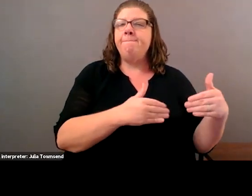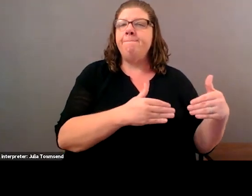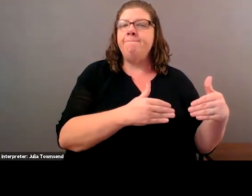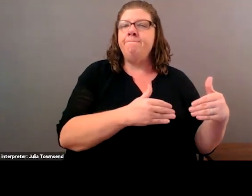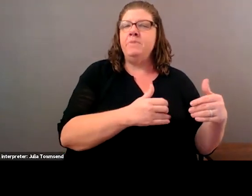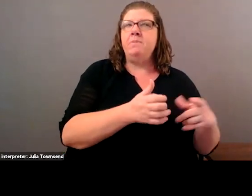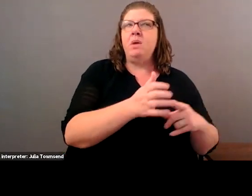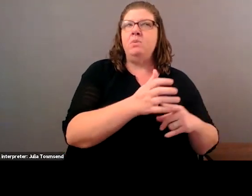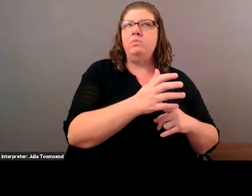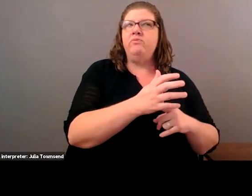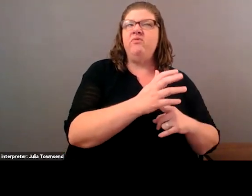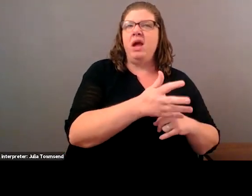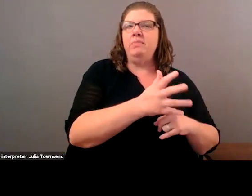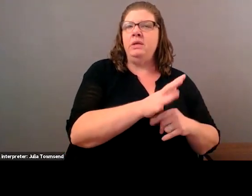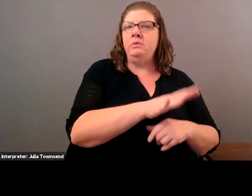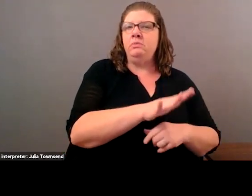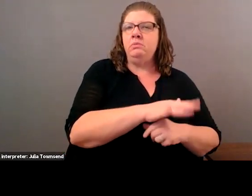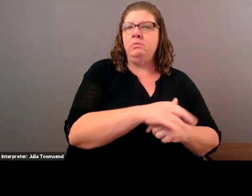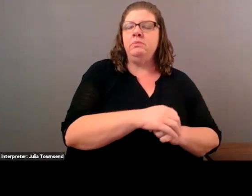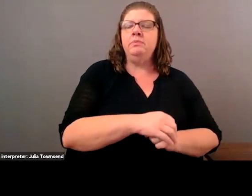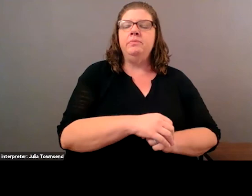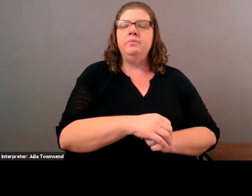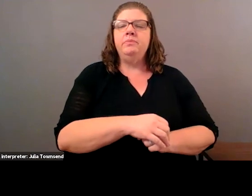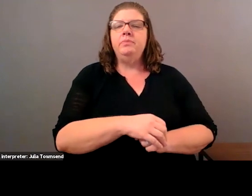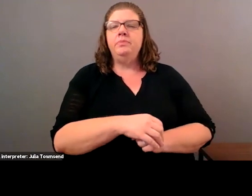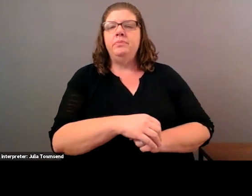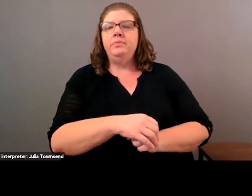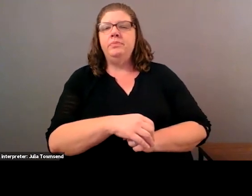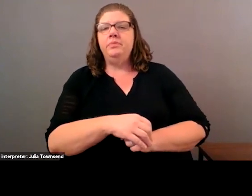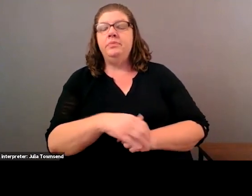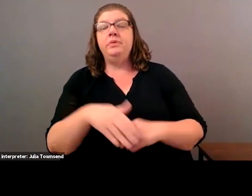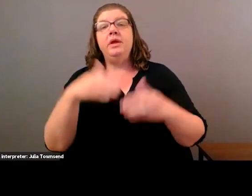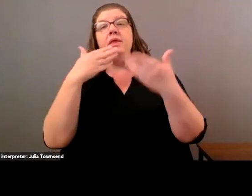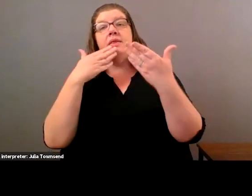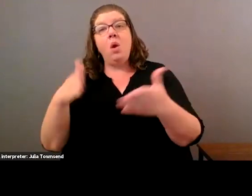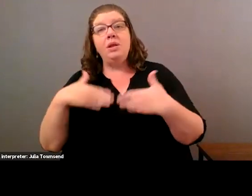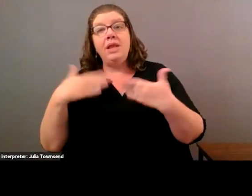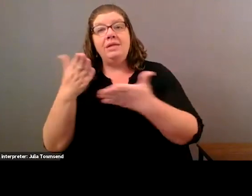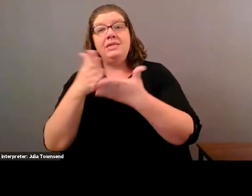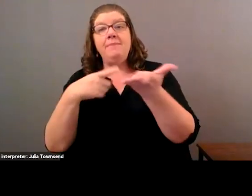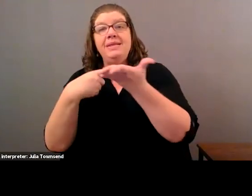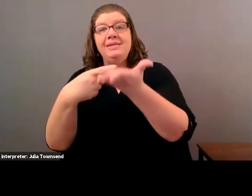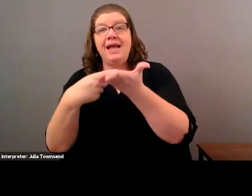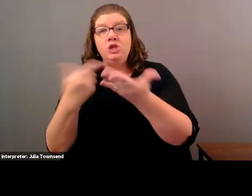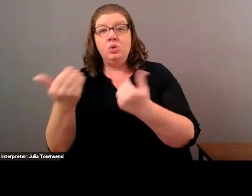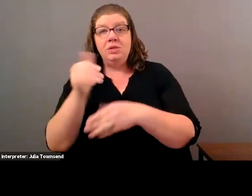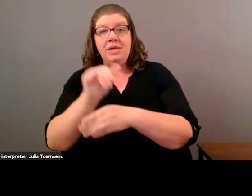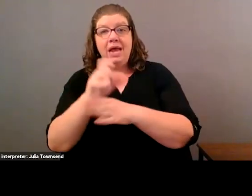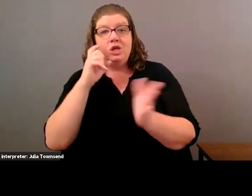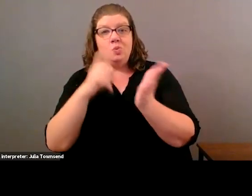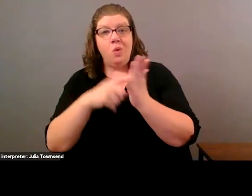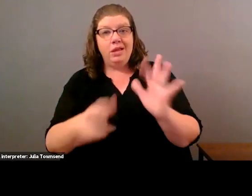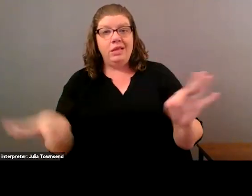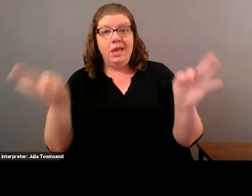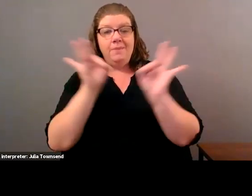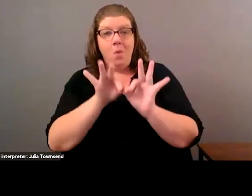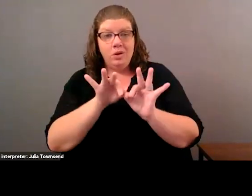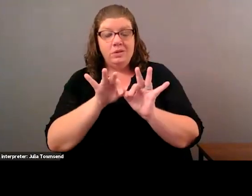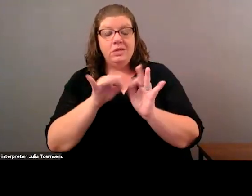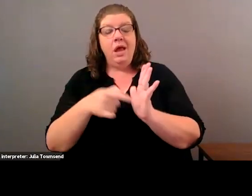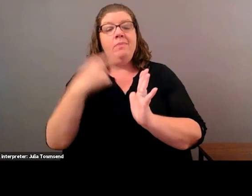Thank you. Glad that some of the discussion tonight has recognized the importance of